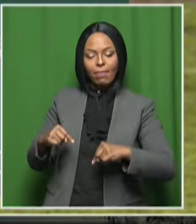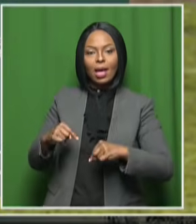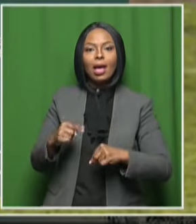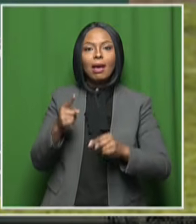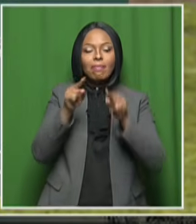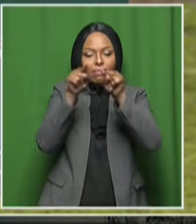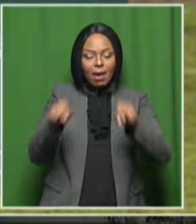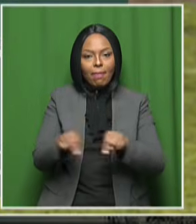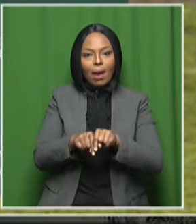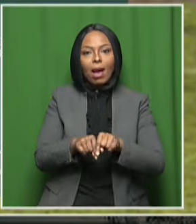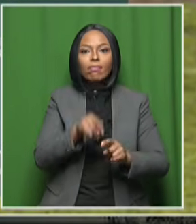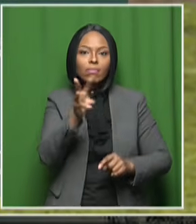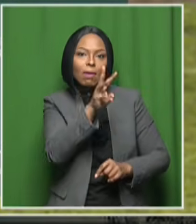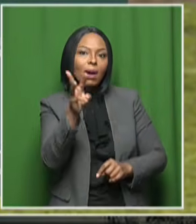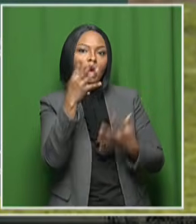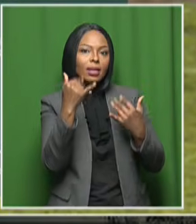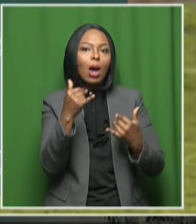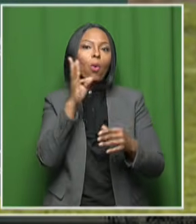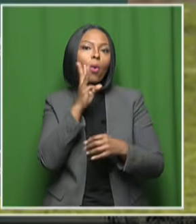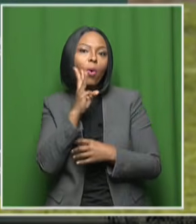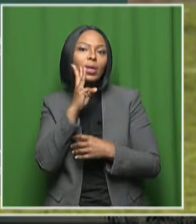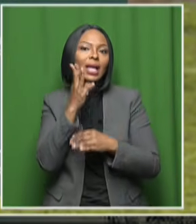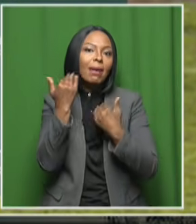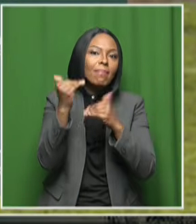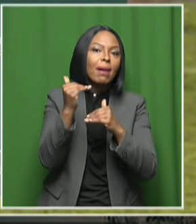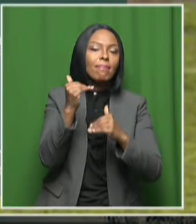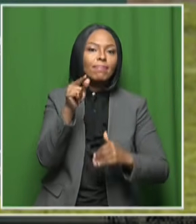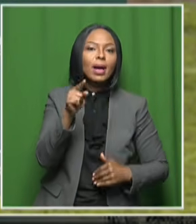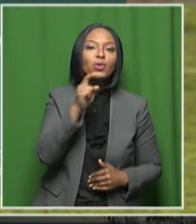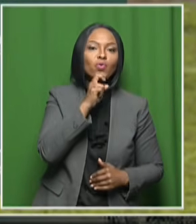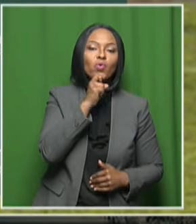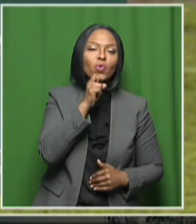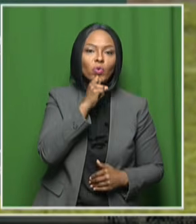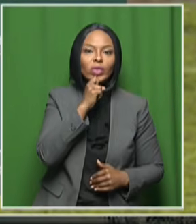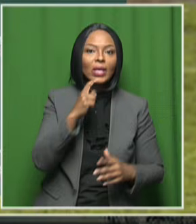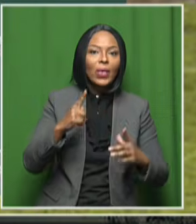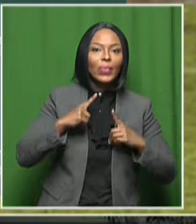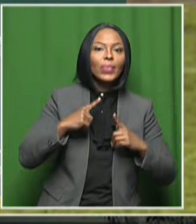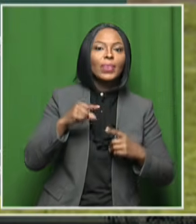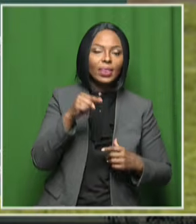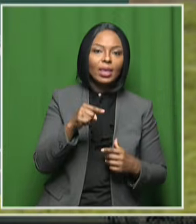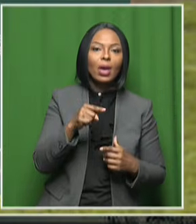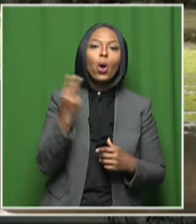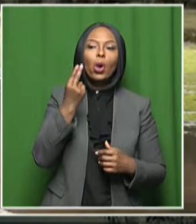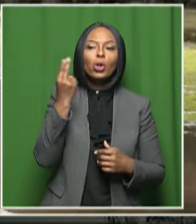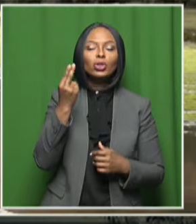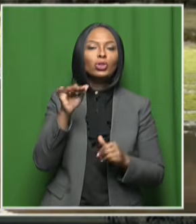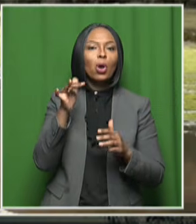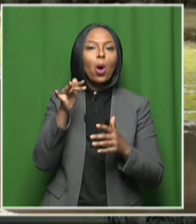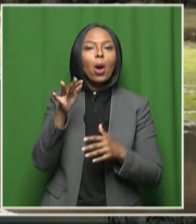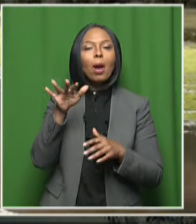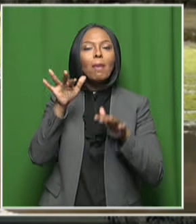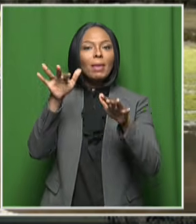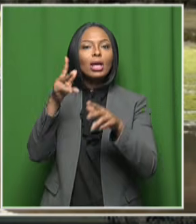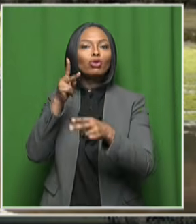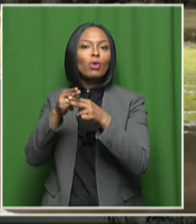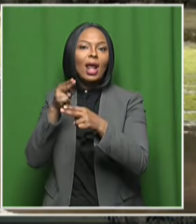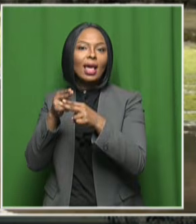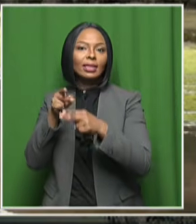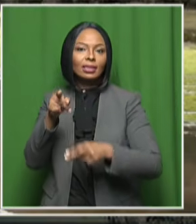in the B&Bs, even in public toilets that people can see. Well, I'm happy to hear that, because I feel